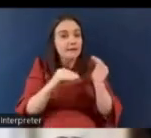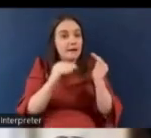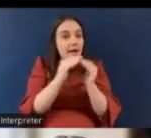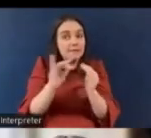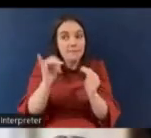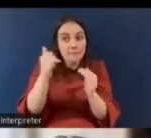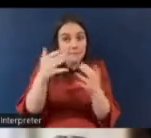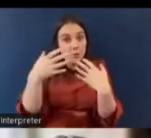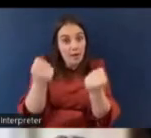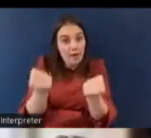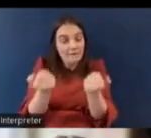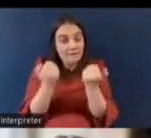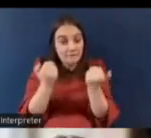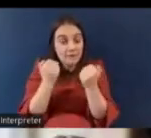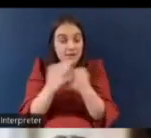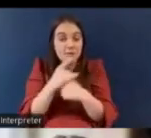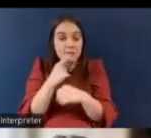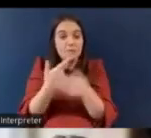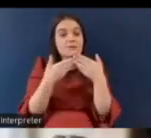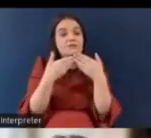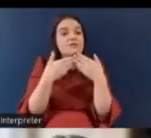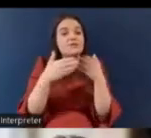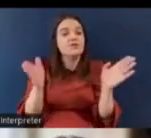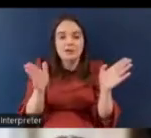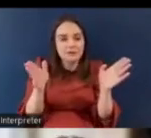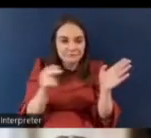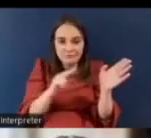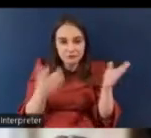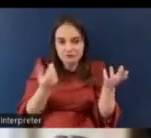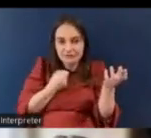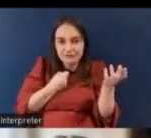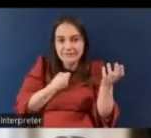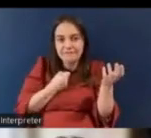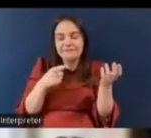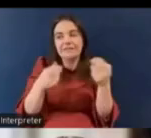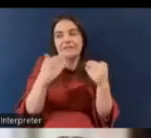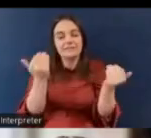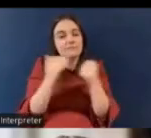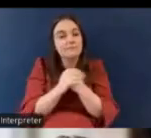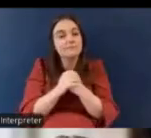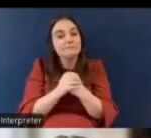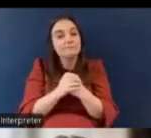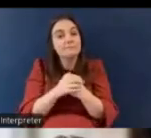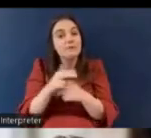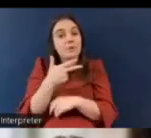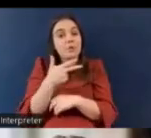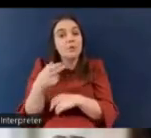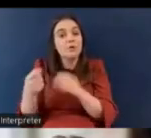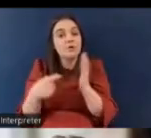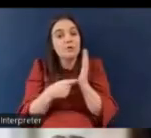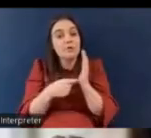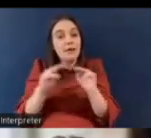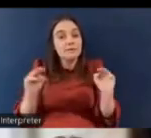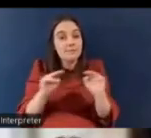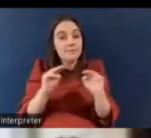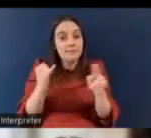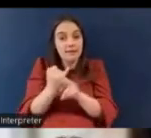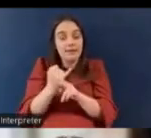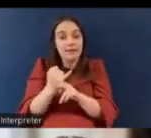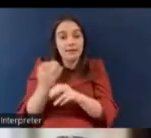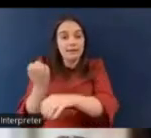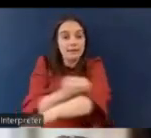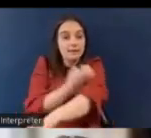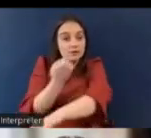that information, but it's not for the general public. Then we were talking about people, the 300,000 people who are in electricity